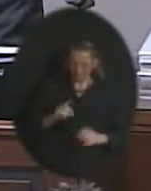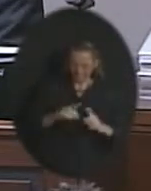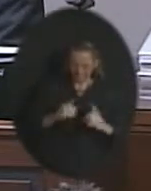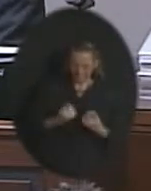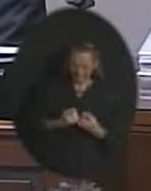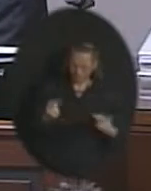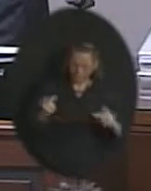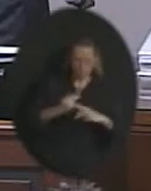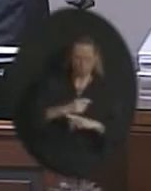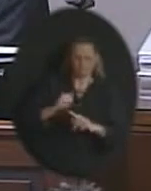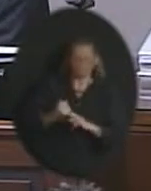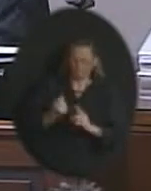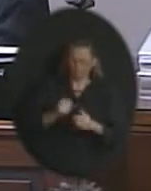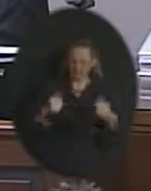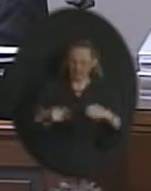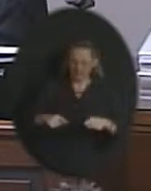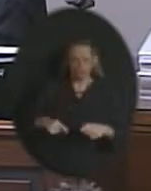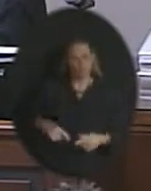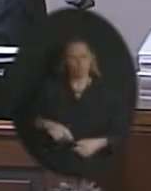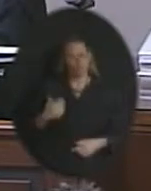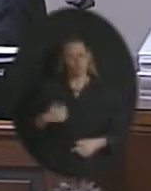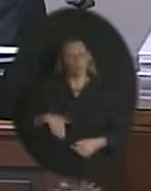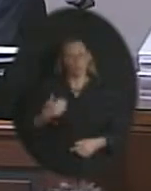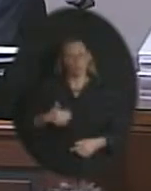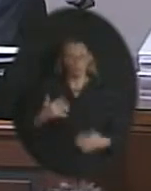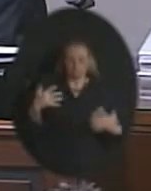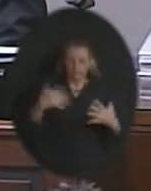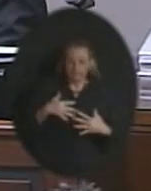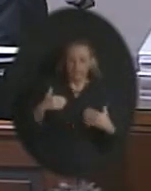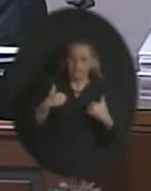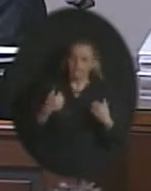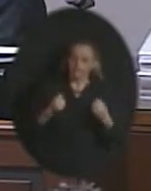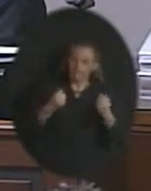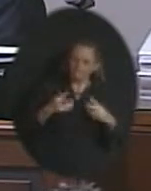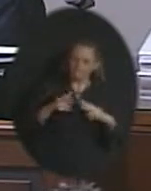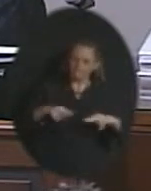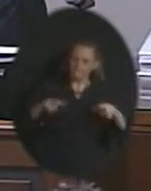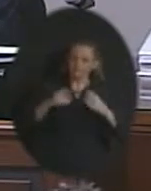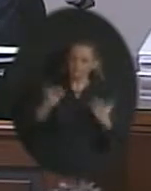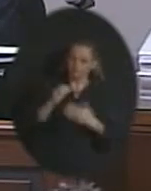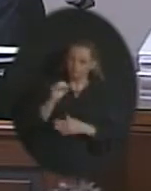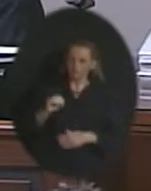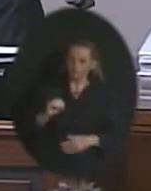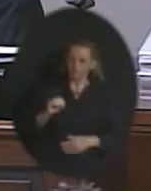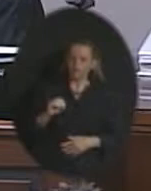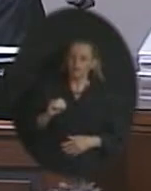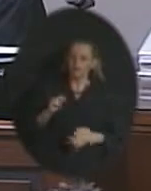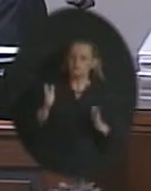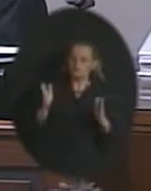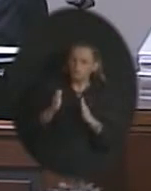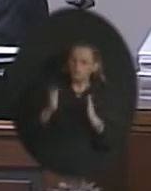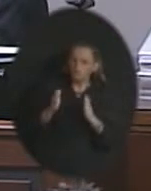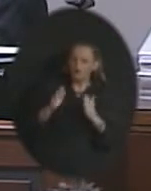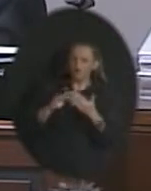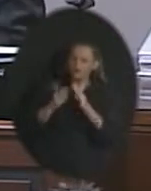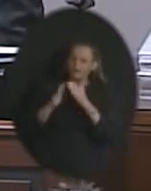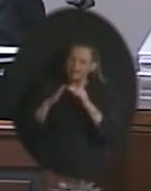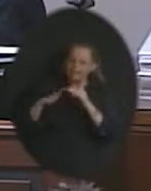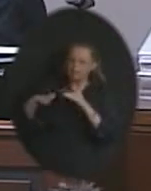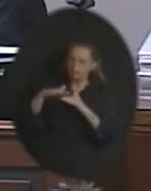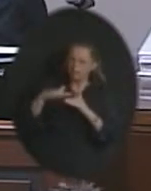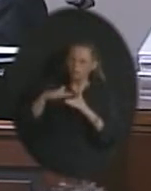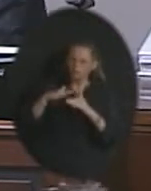scary. We have a concentration of values here in Olathe, neighborhood schools. It's wonderful for our district, but we have a lot of